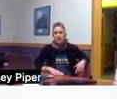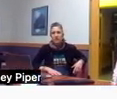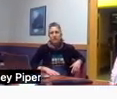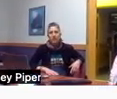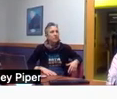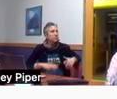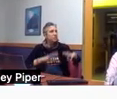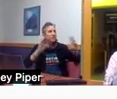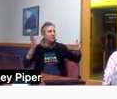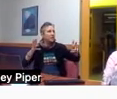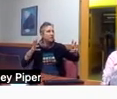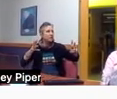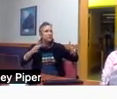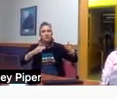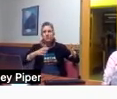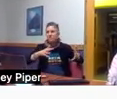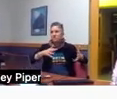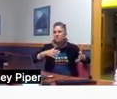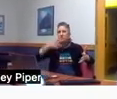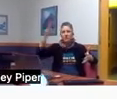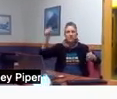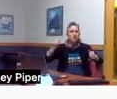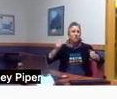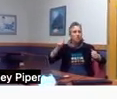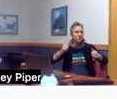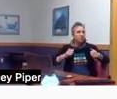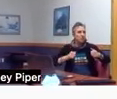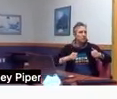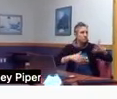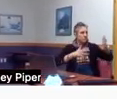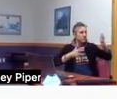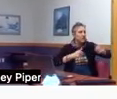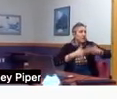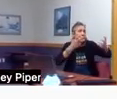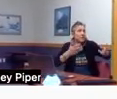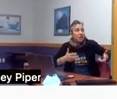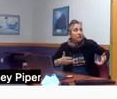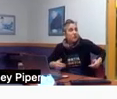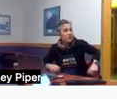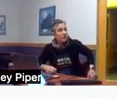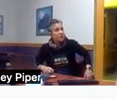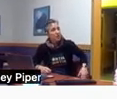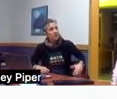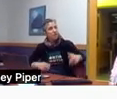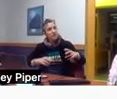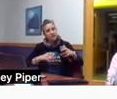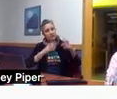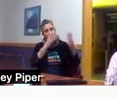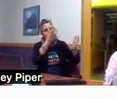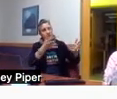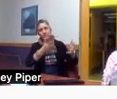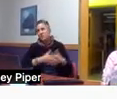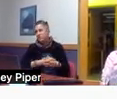of probably most of our lives, even if it's just somebody that we know, or, you know, and they may not feel like they could talk about it